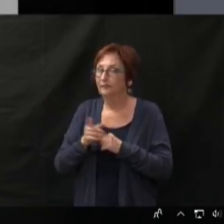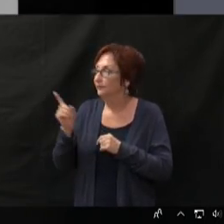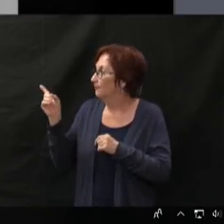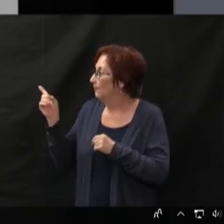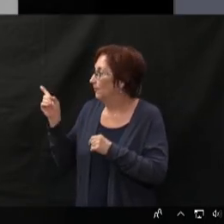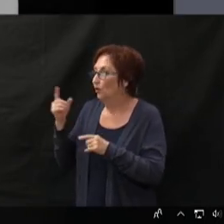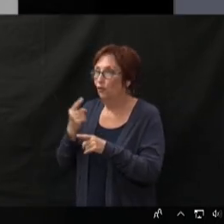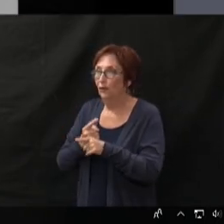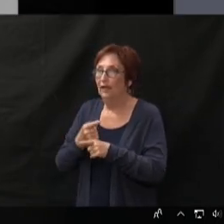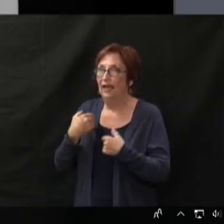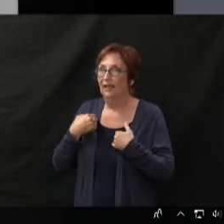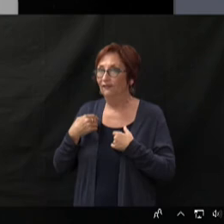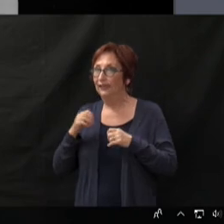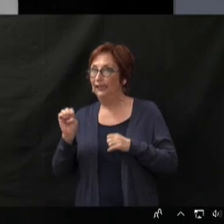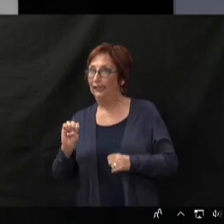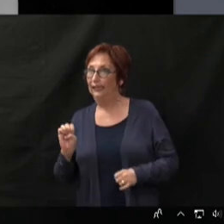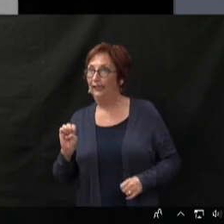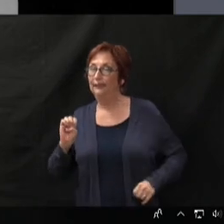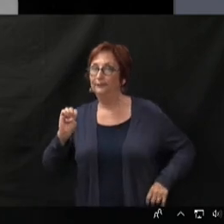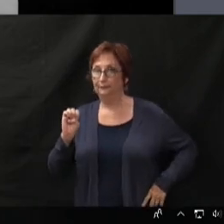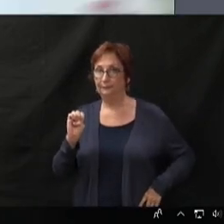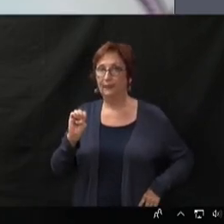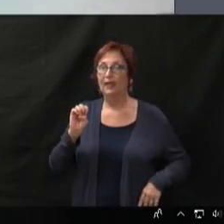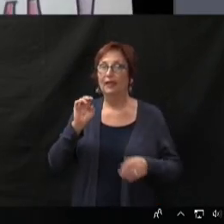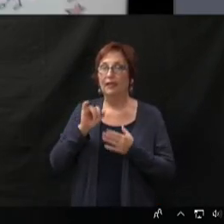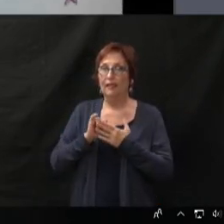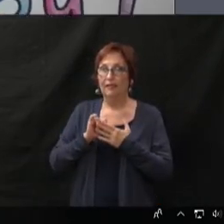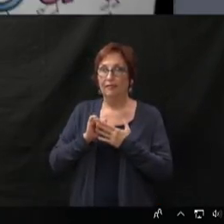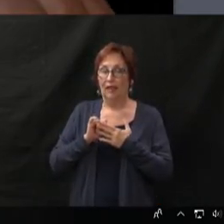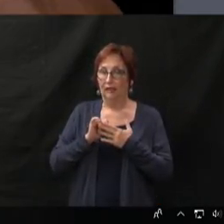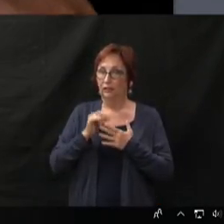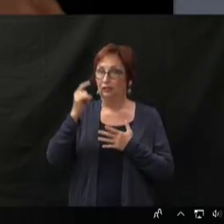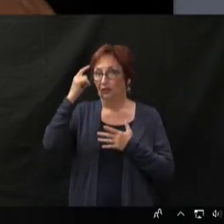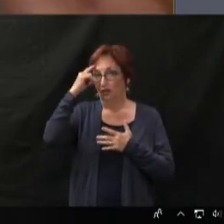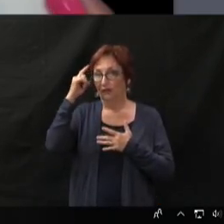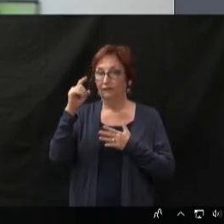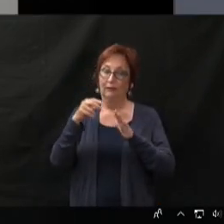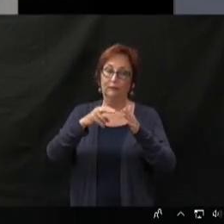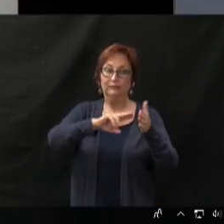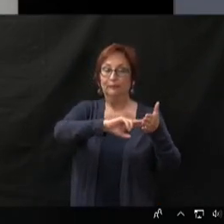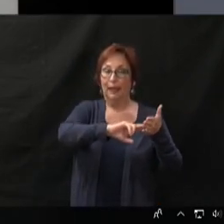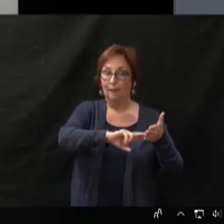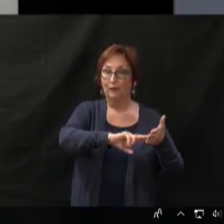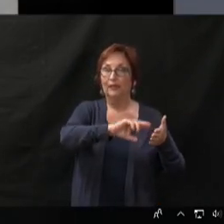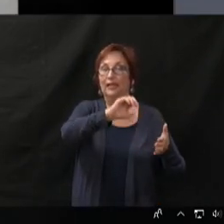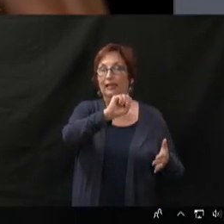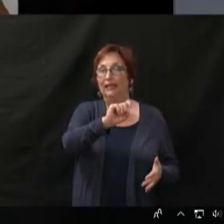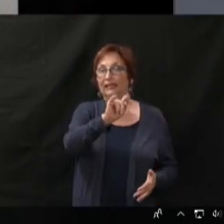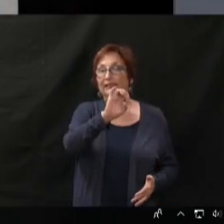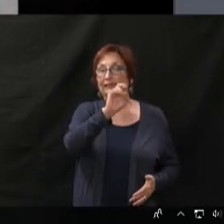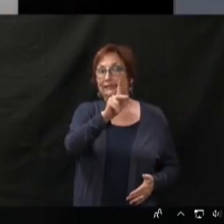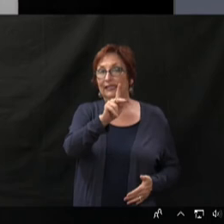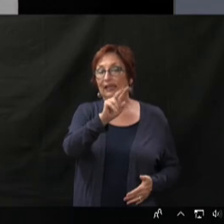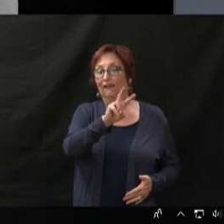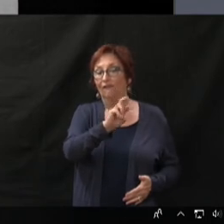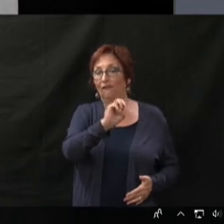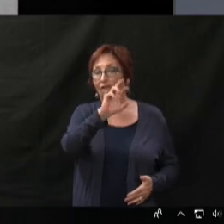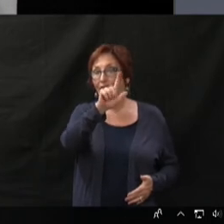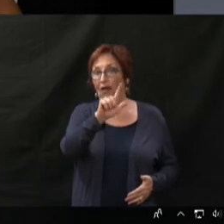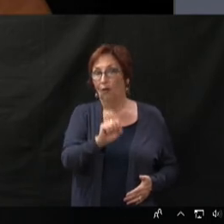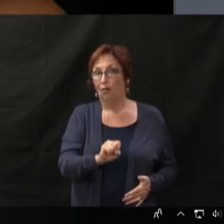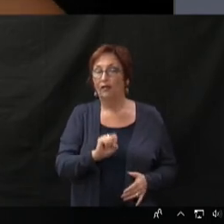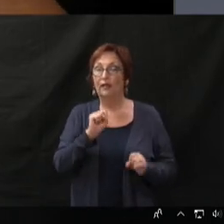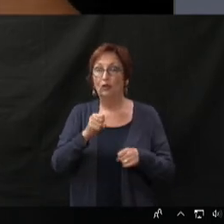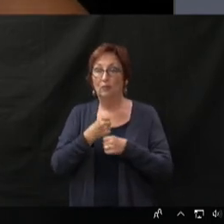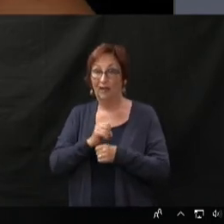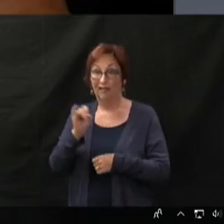E. So E is considered a stick vowel, just like in this card. And then I say, can you make I with a